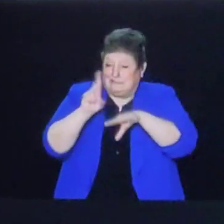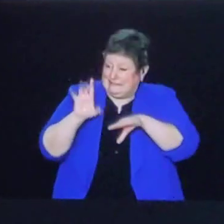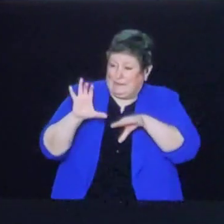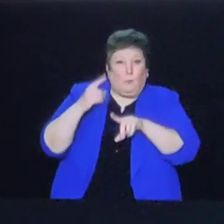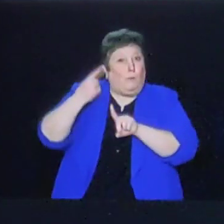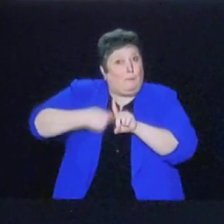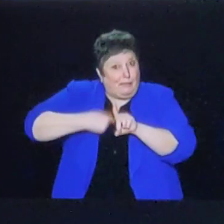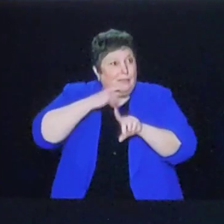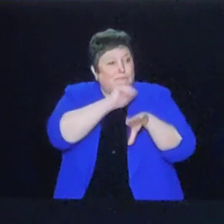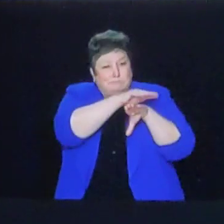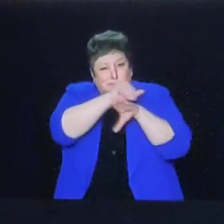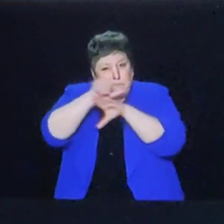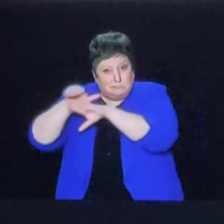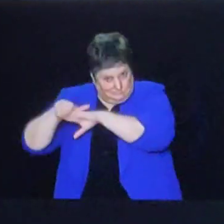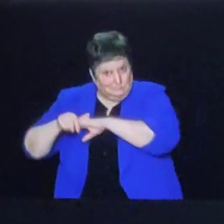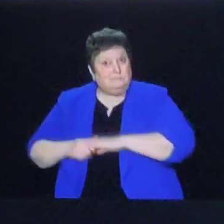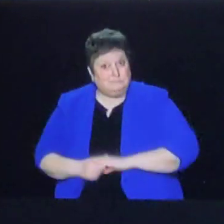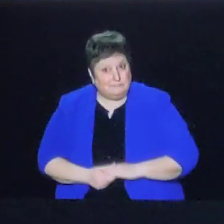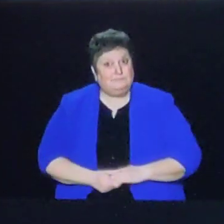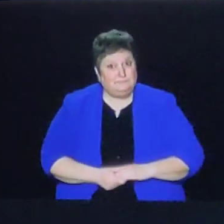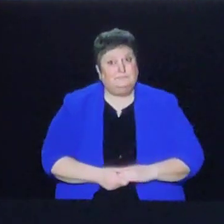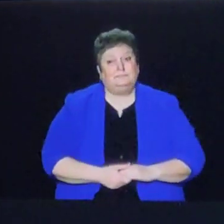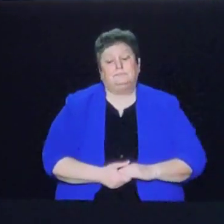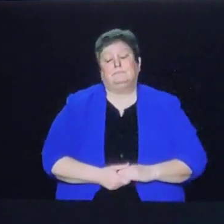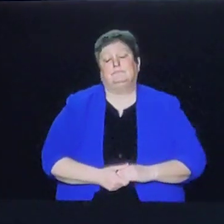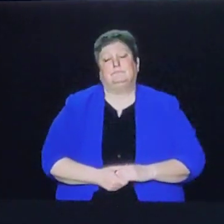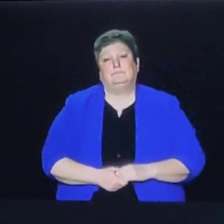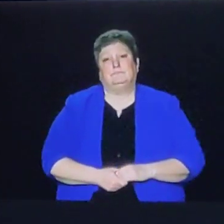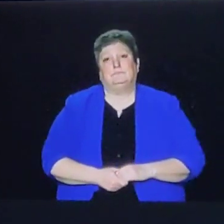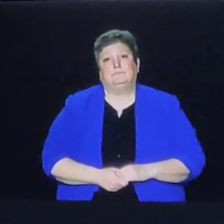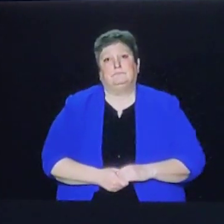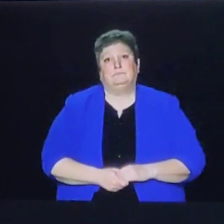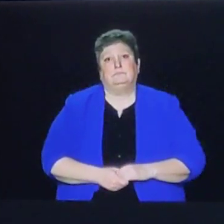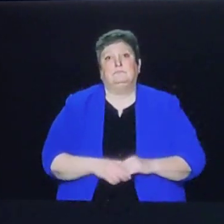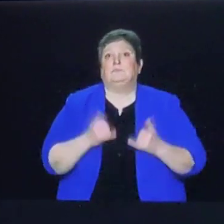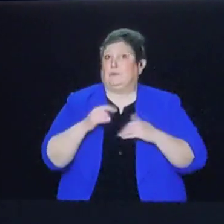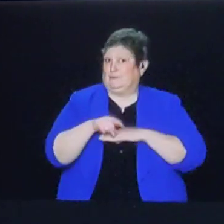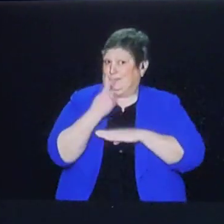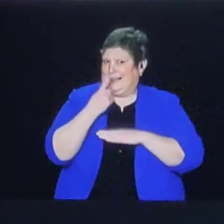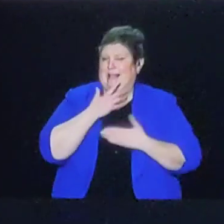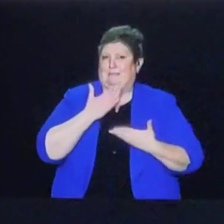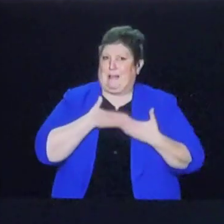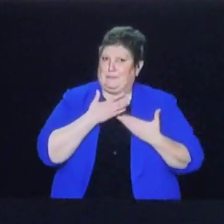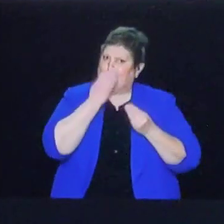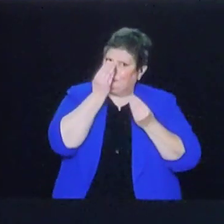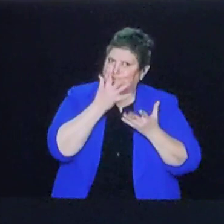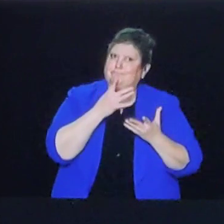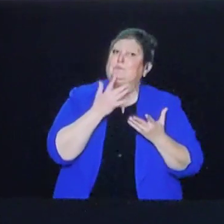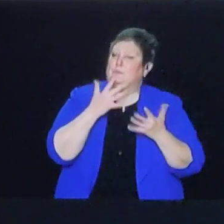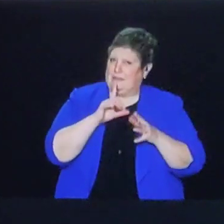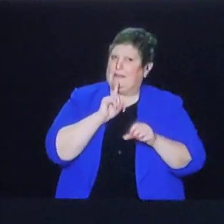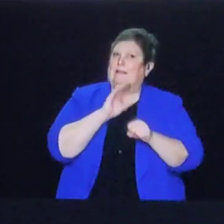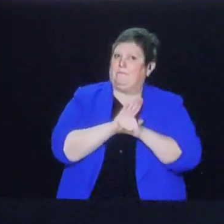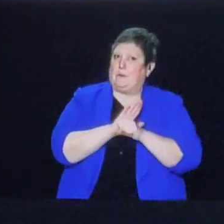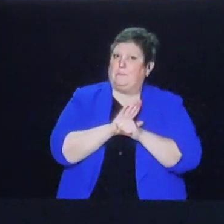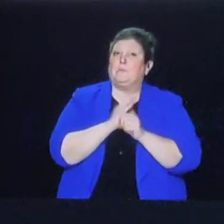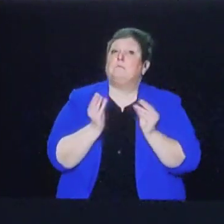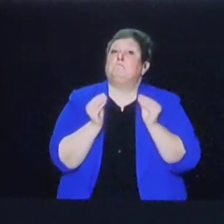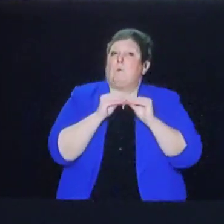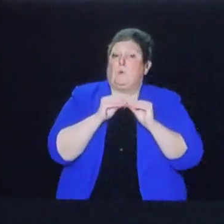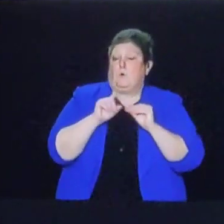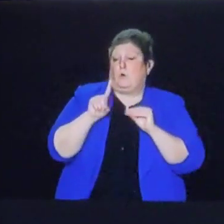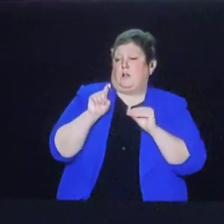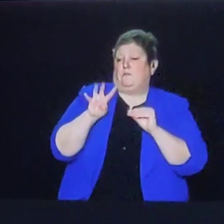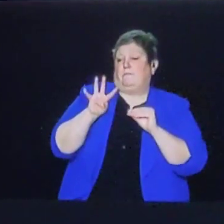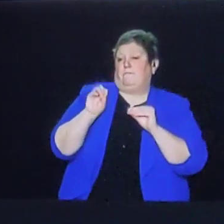our provincial and territorial colleagues. Today, I am pleased to confirm that an additional 140